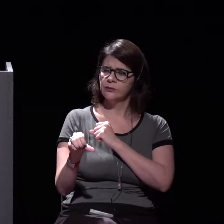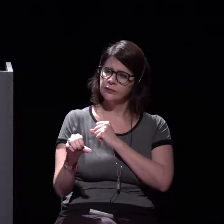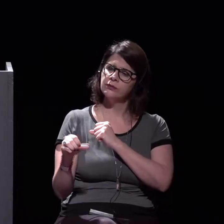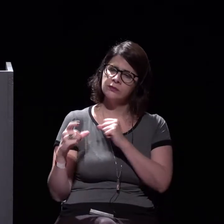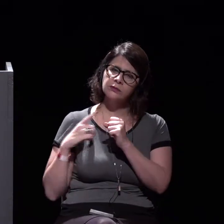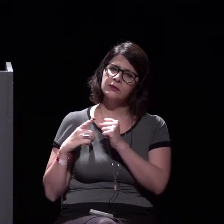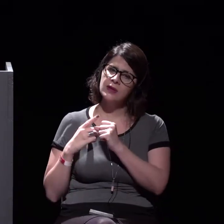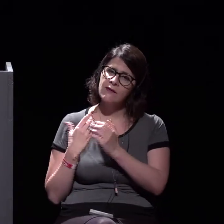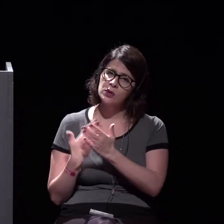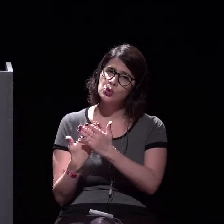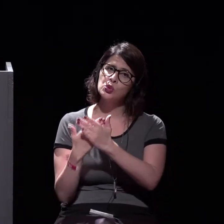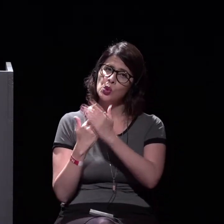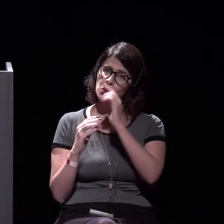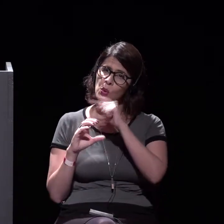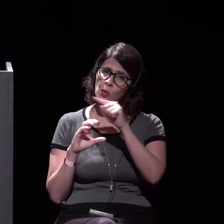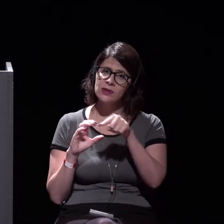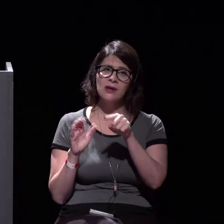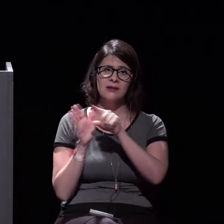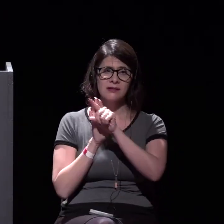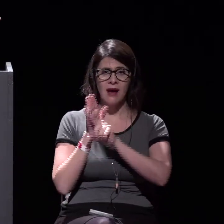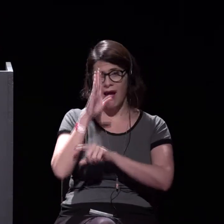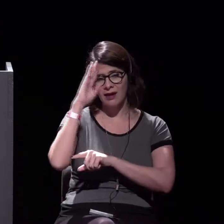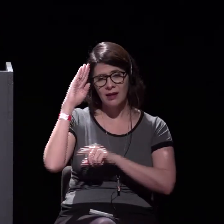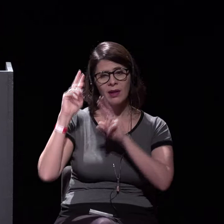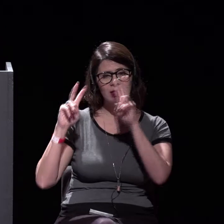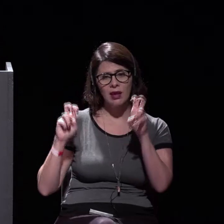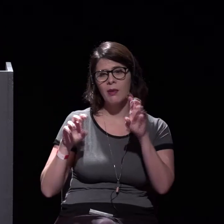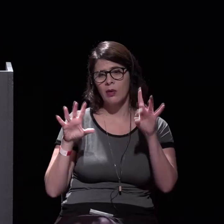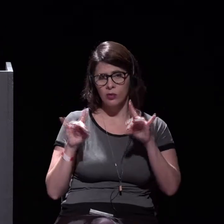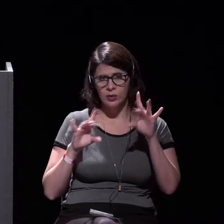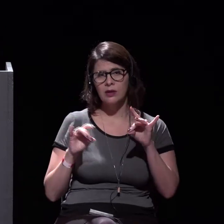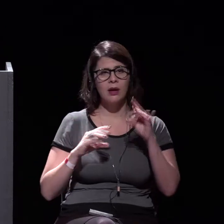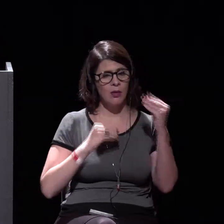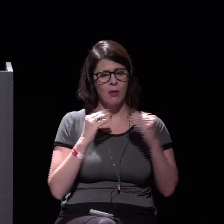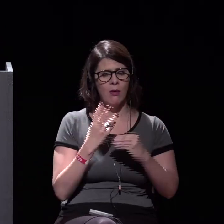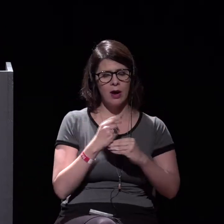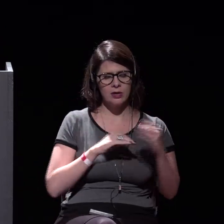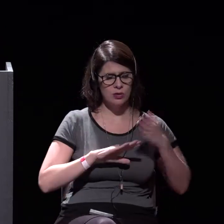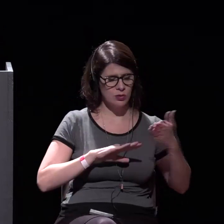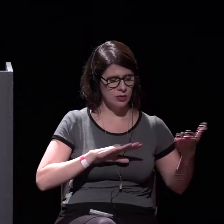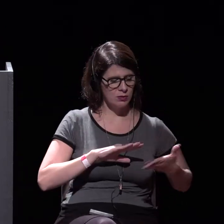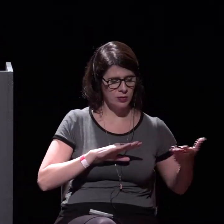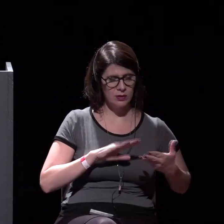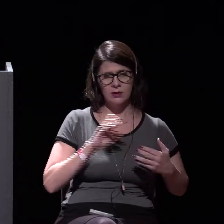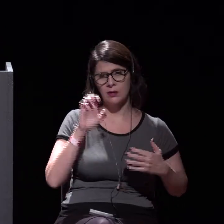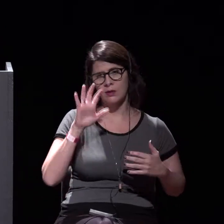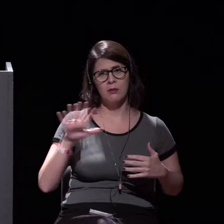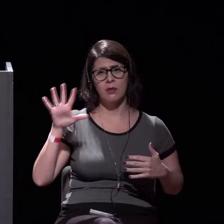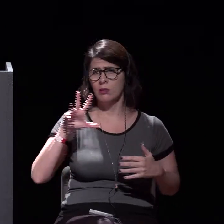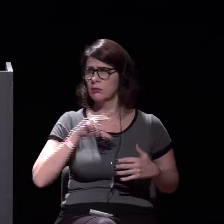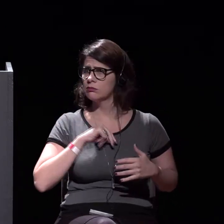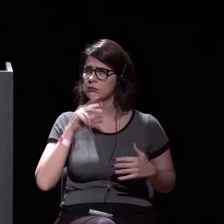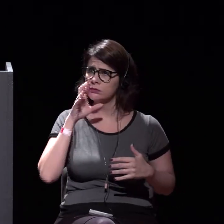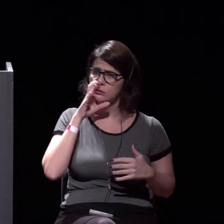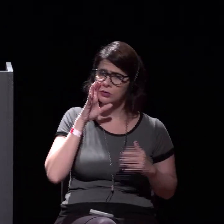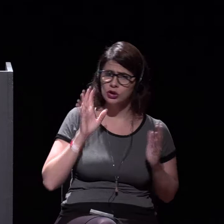at contemporary art, would be established in Europe. That in itself, I think, is quite incredible. ICOM,